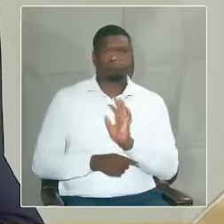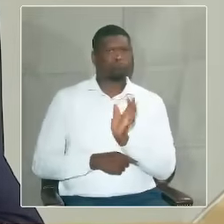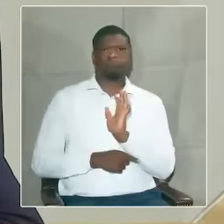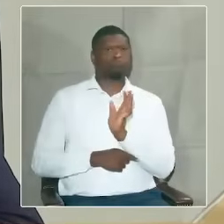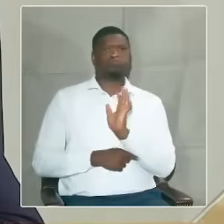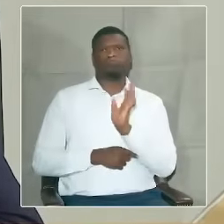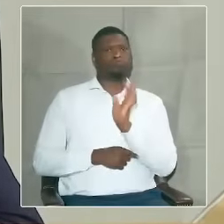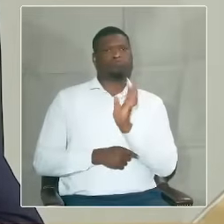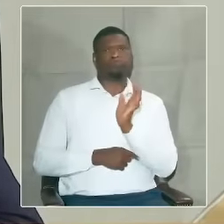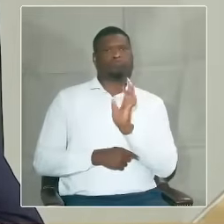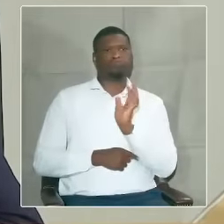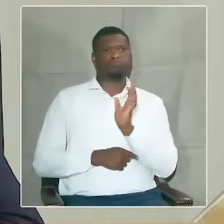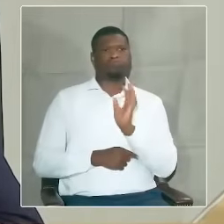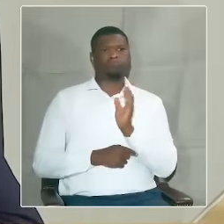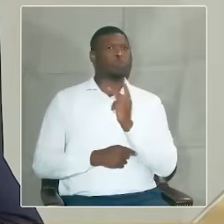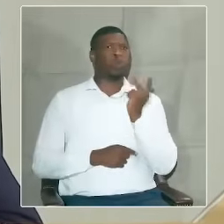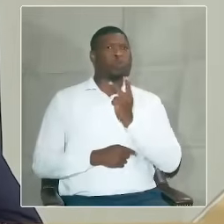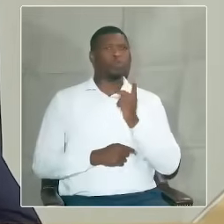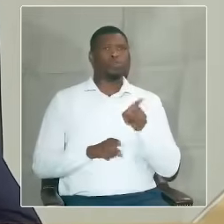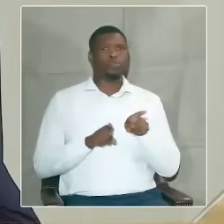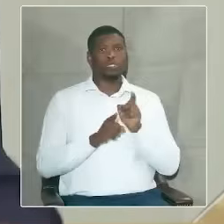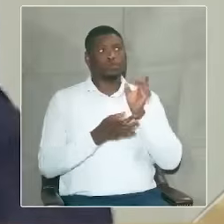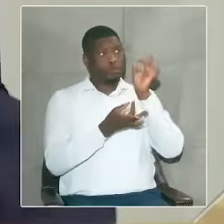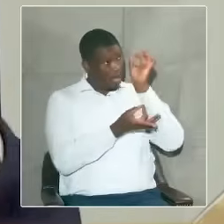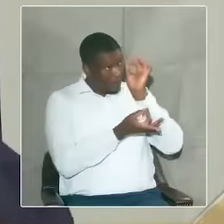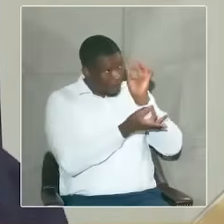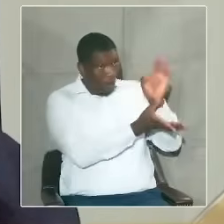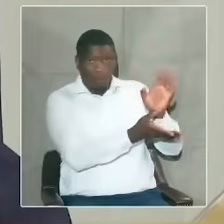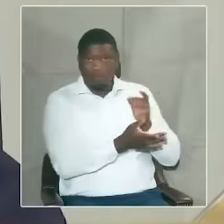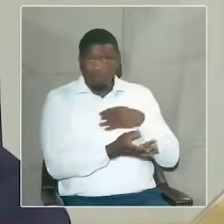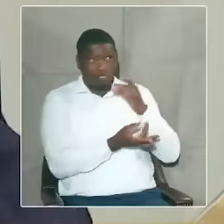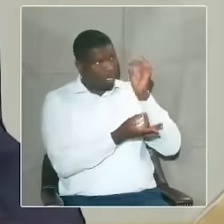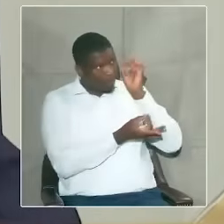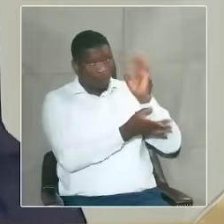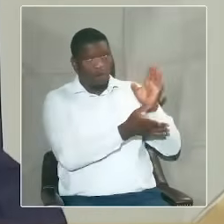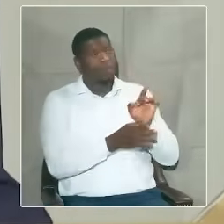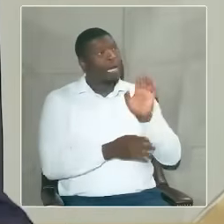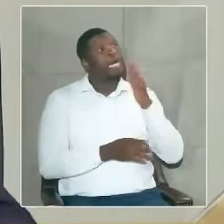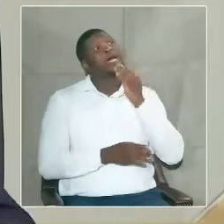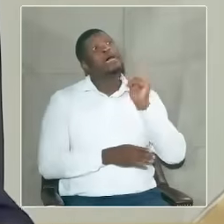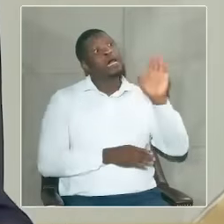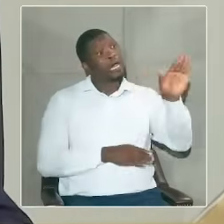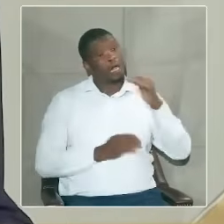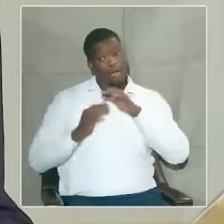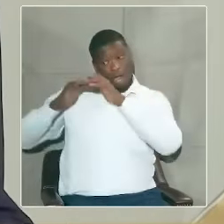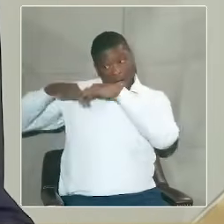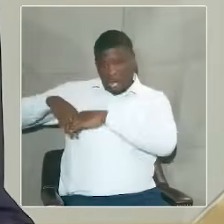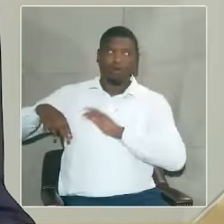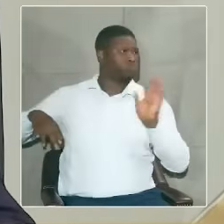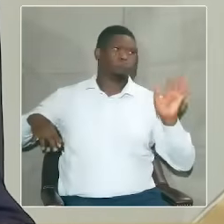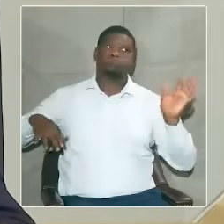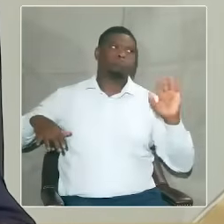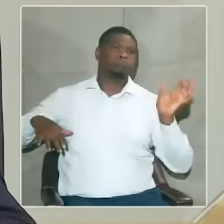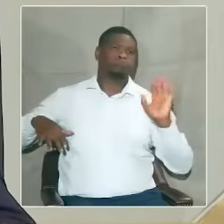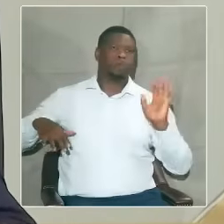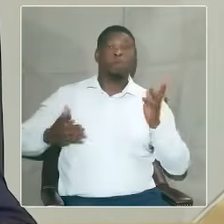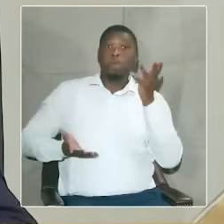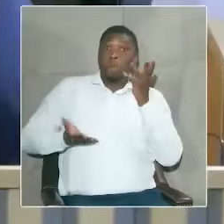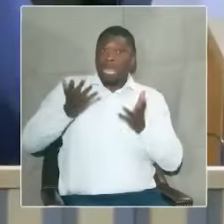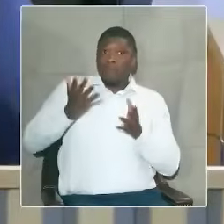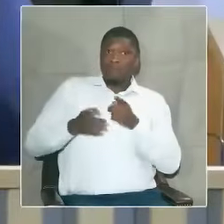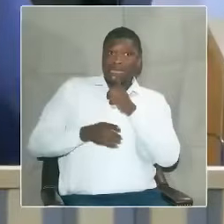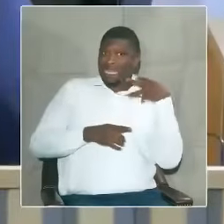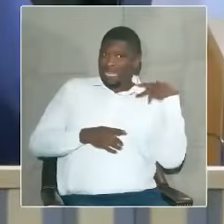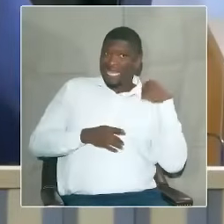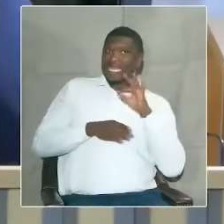with, and I told them nothing should happen. Maybe that was the plan, that it happened while I was on leave, but I said